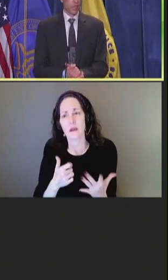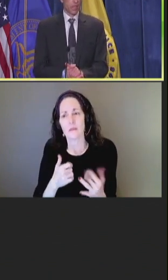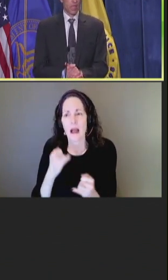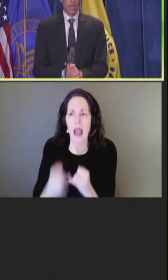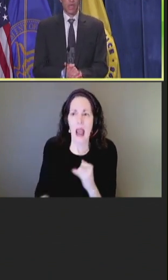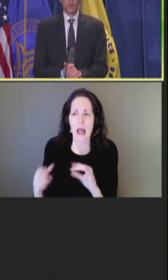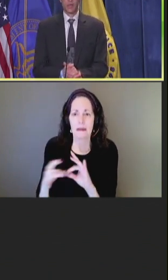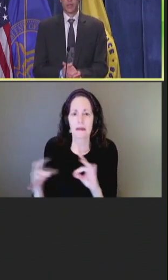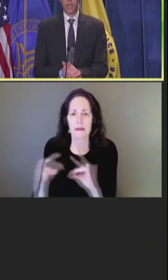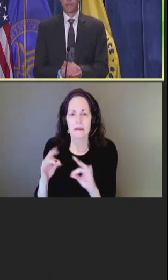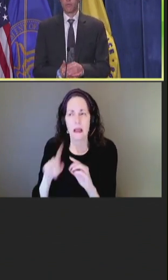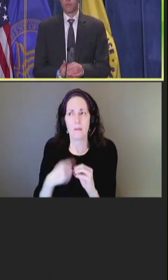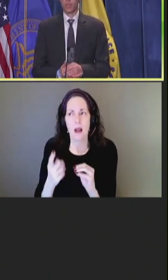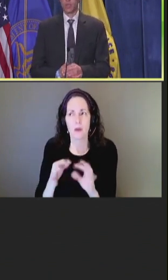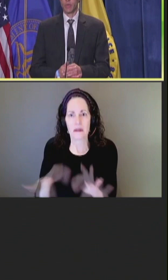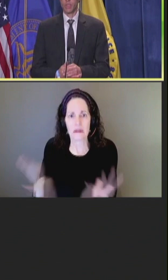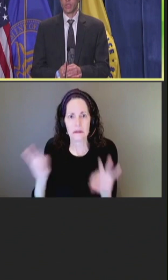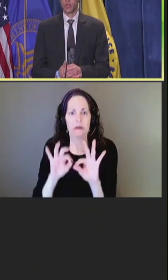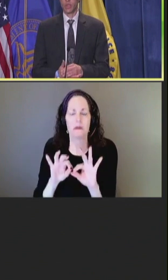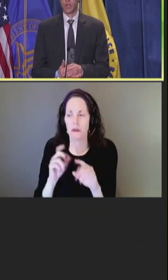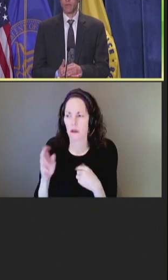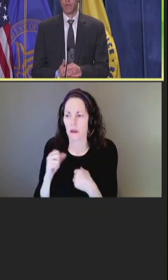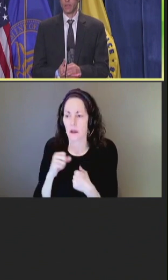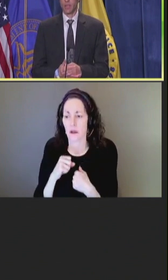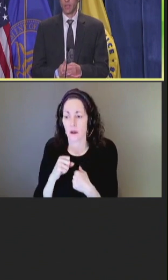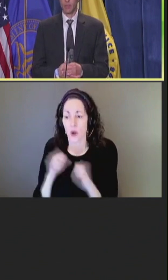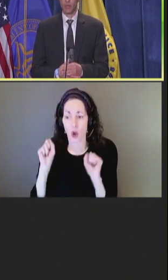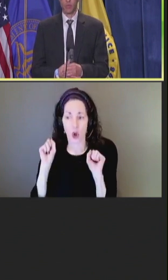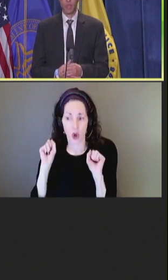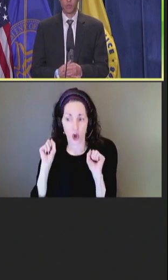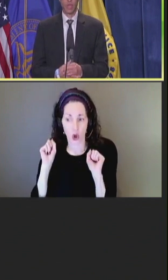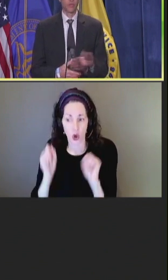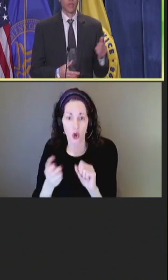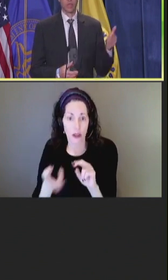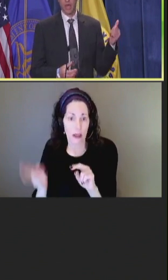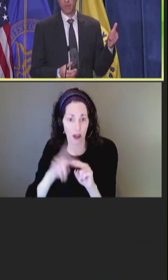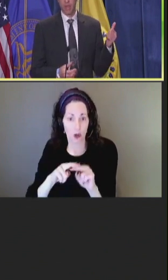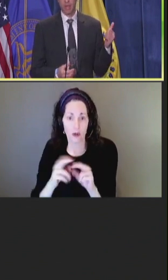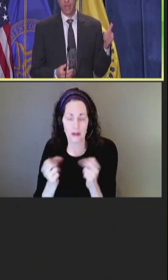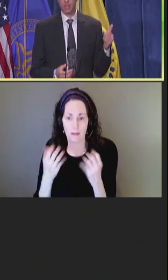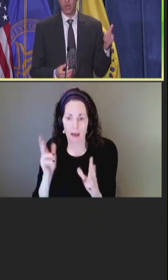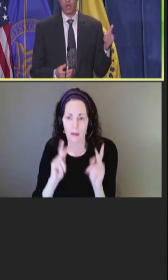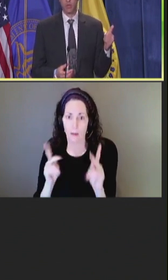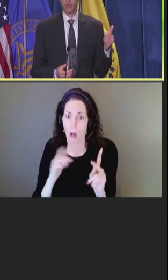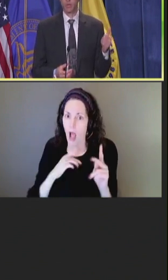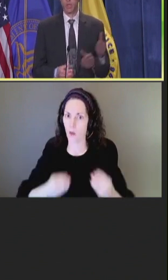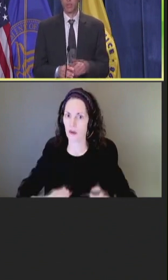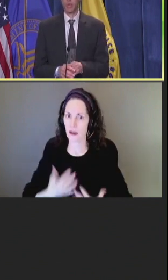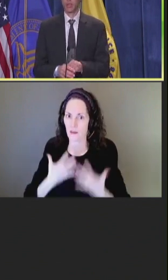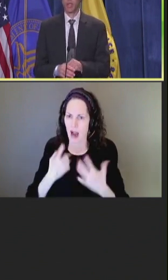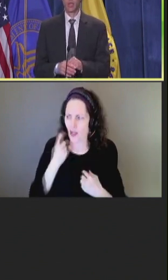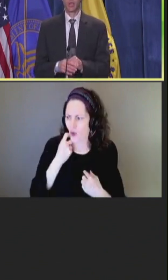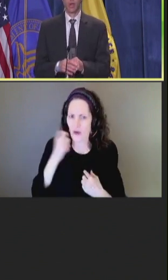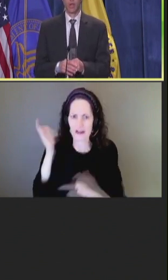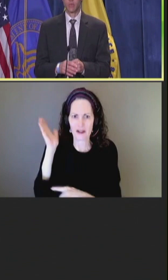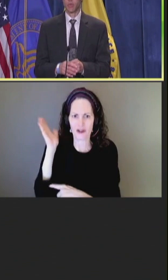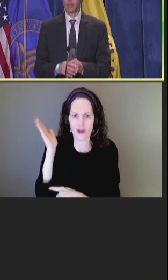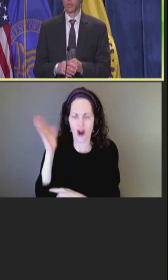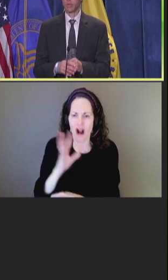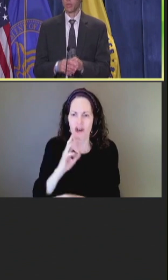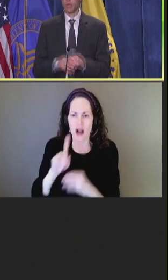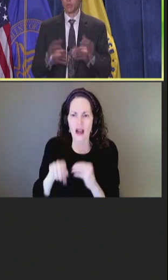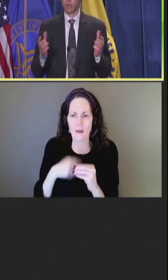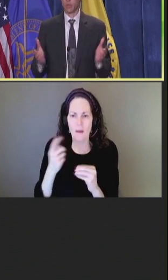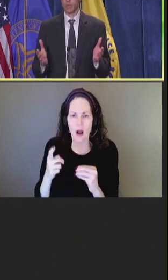Firstly, a 4-fold increase could affect a number of people. I was very inspired by the last talk where we were talking about the large number of